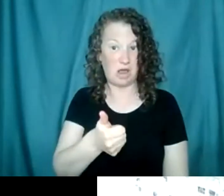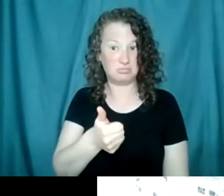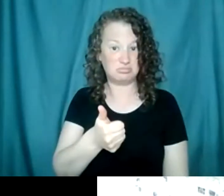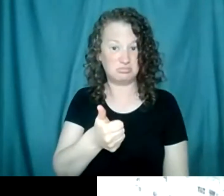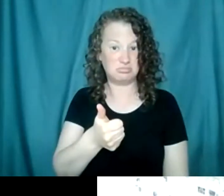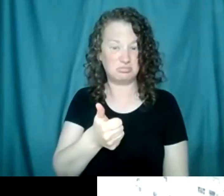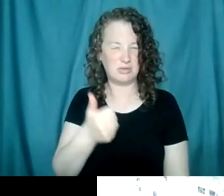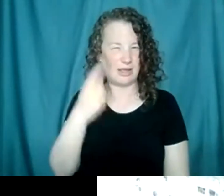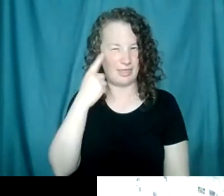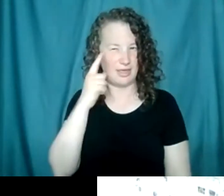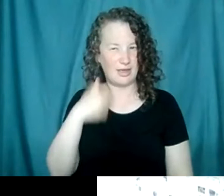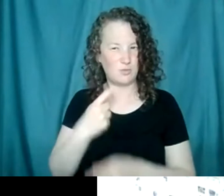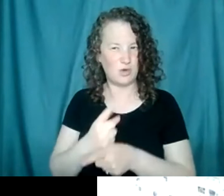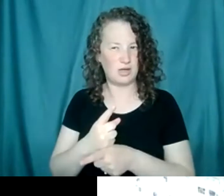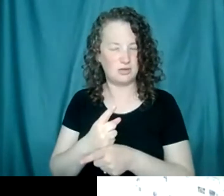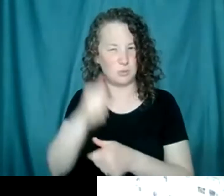I'm remembering correctly.